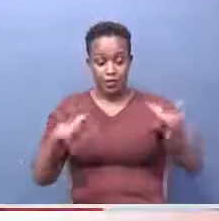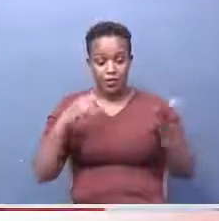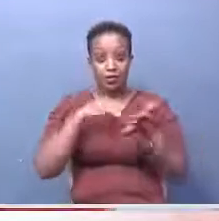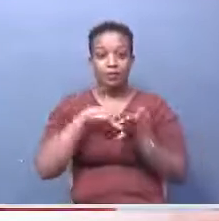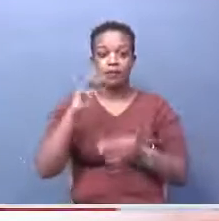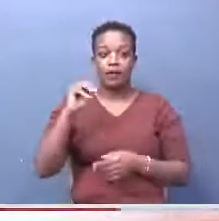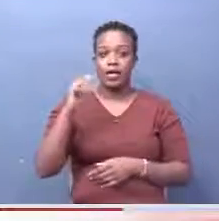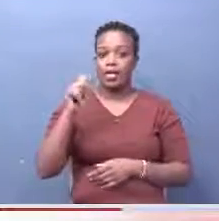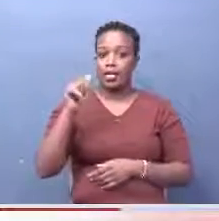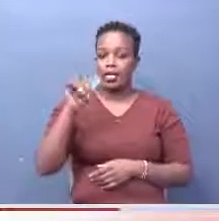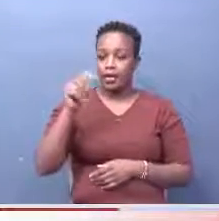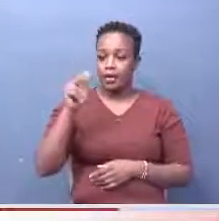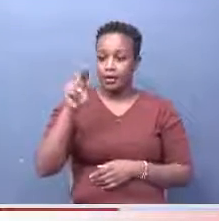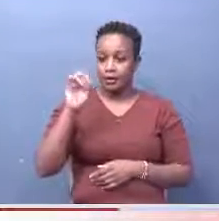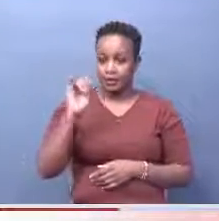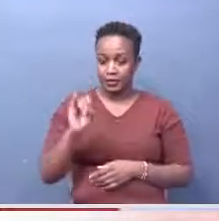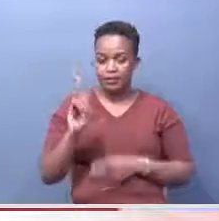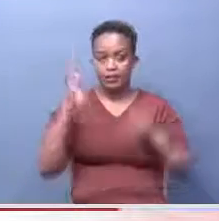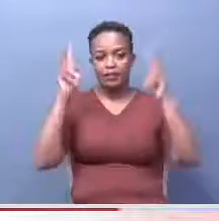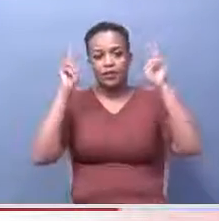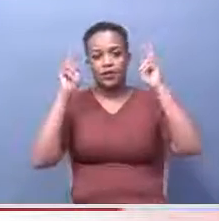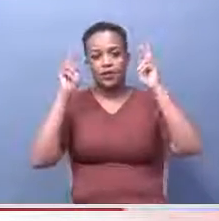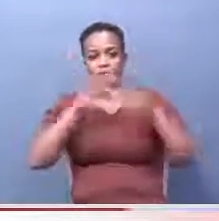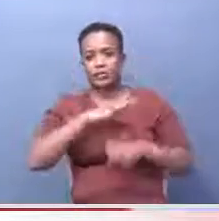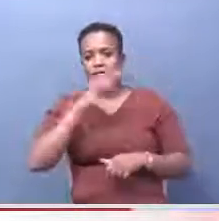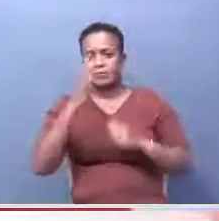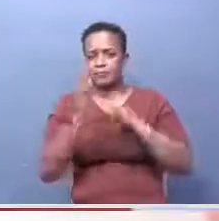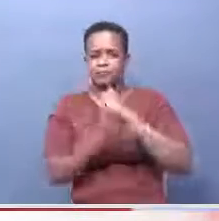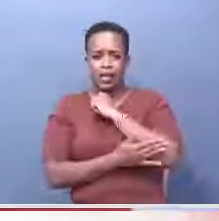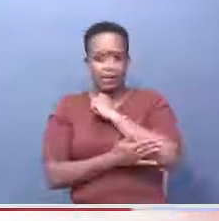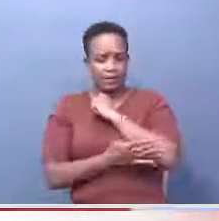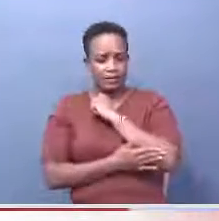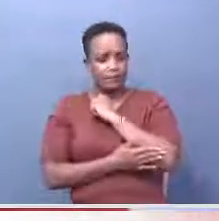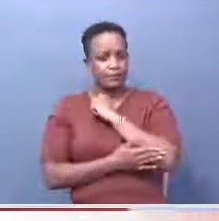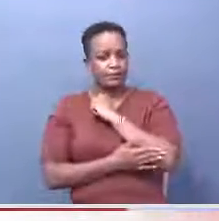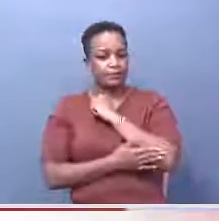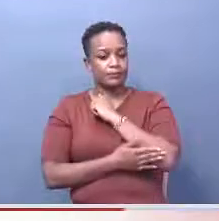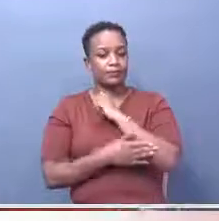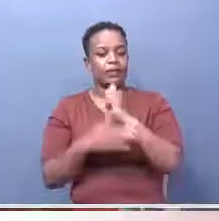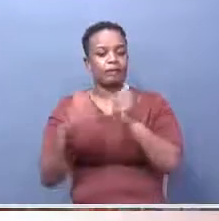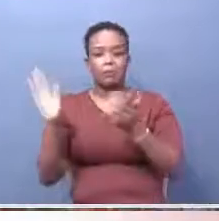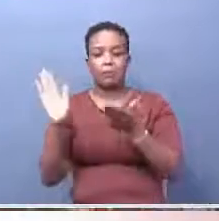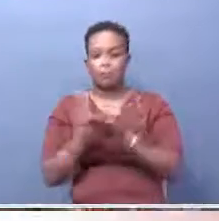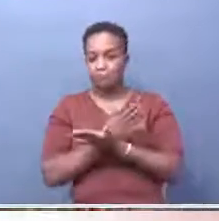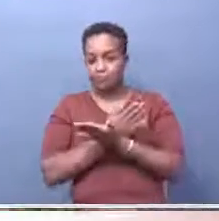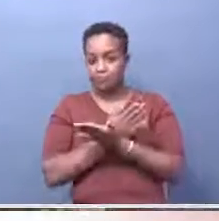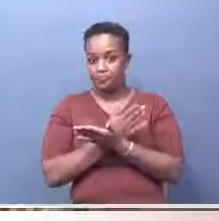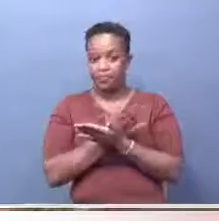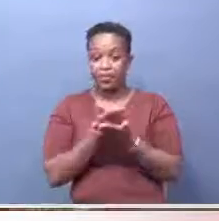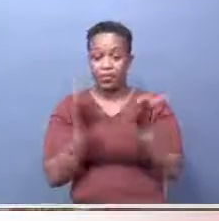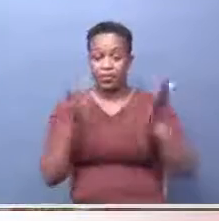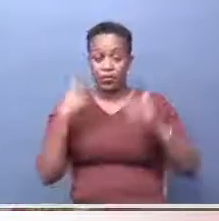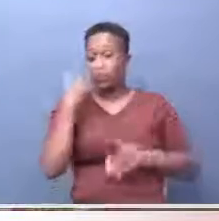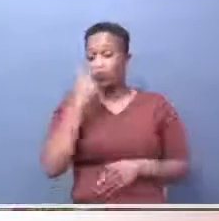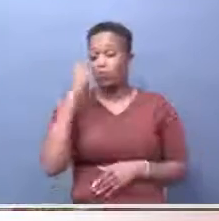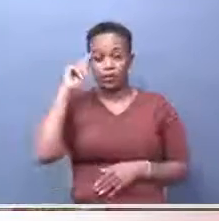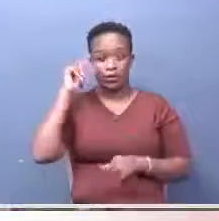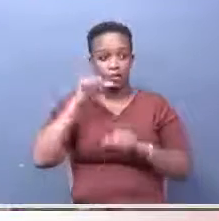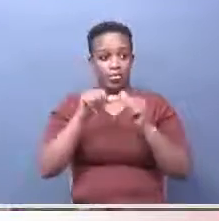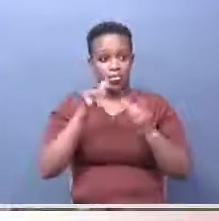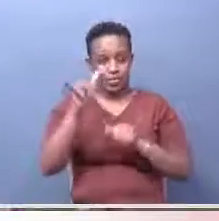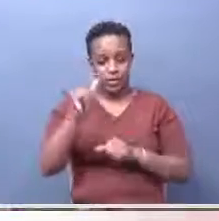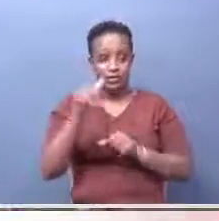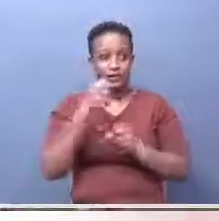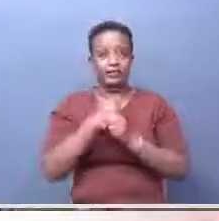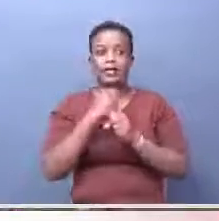zile madhabahu na roho zingine za Adonija, Absalom na Shimei zikome. Whoever thought about it, have done a very